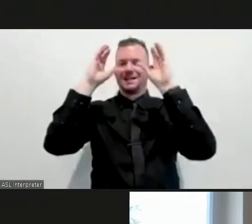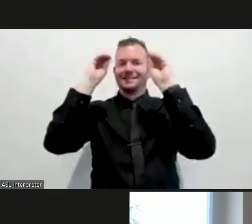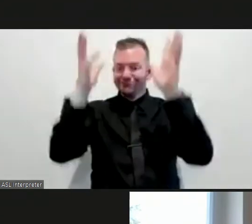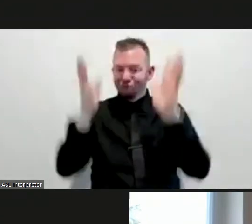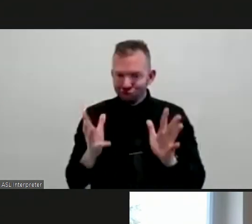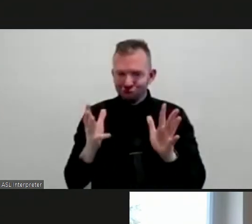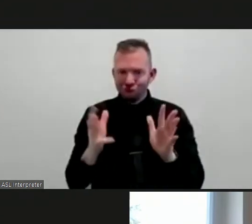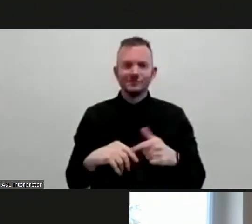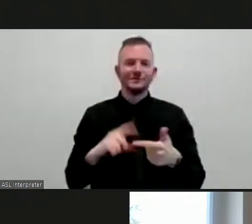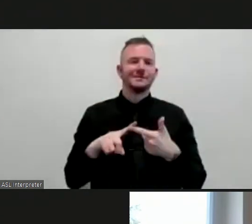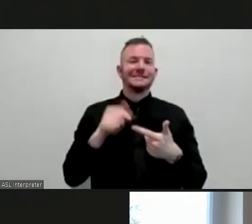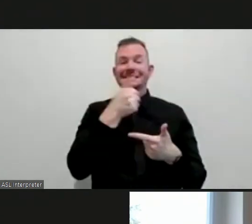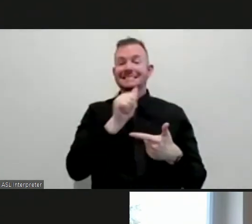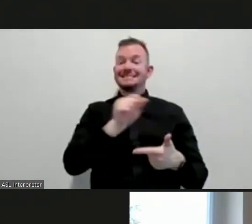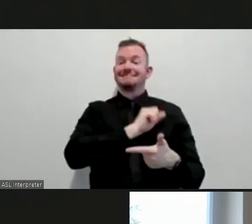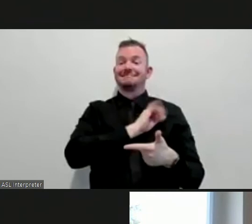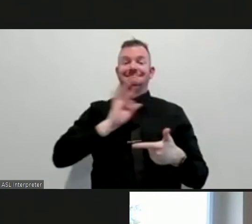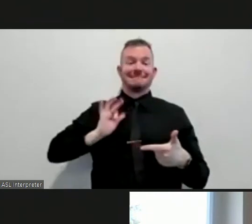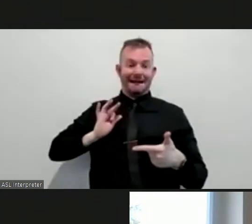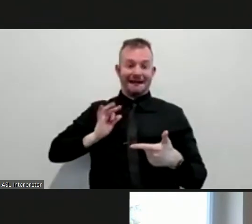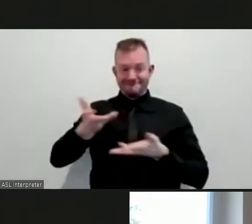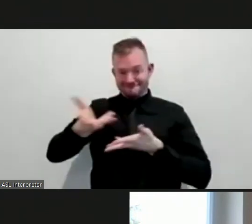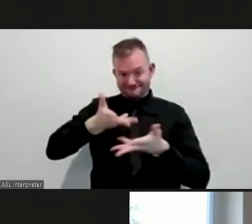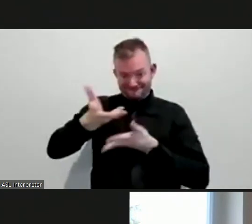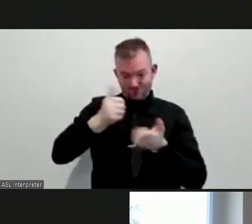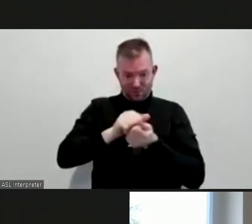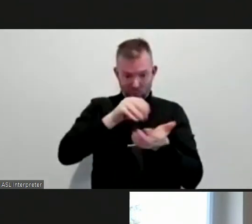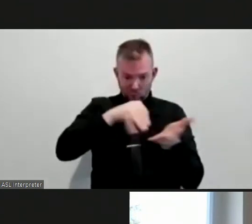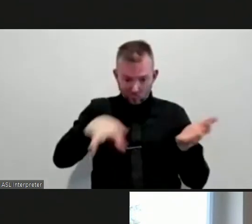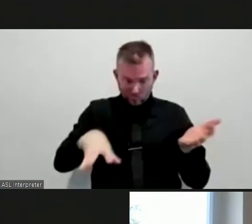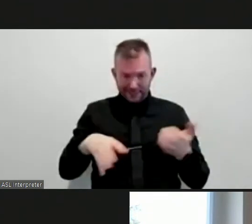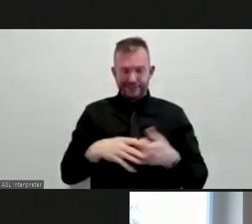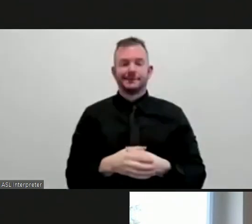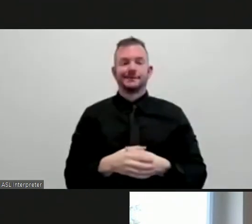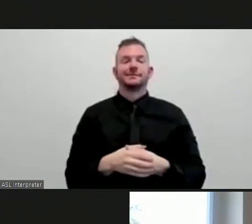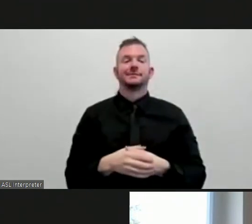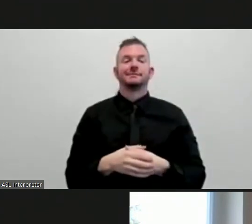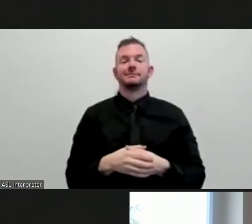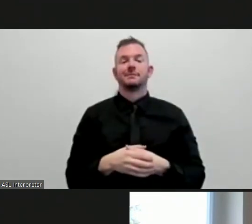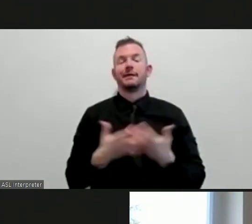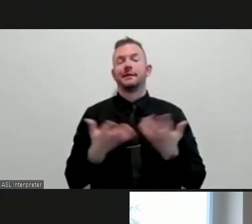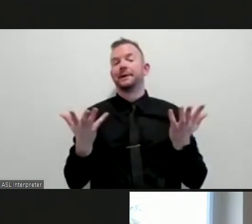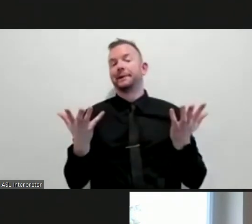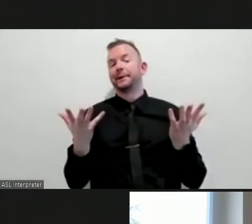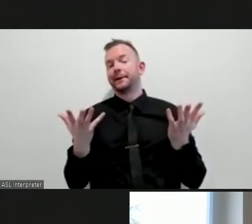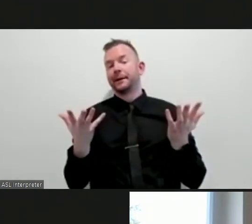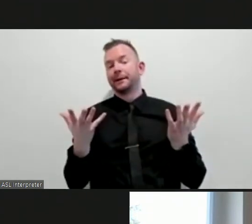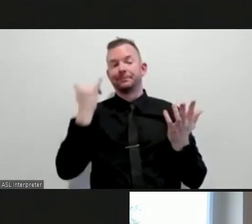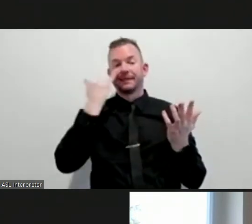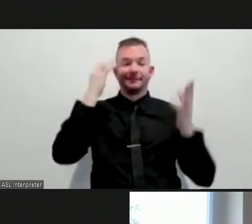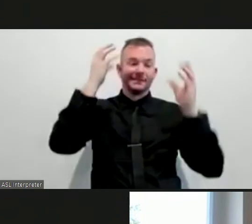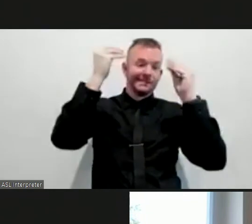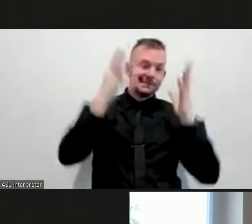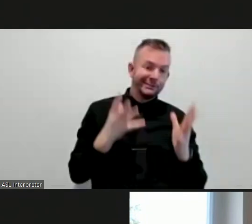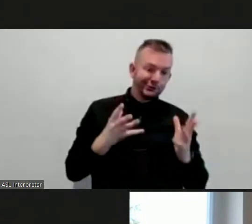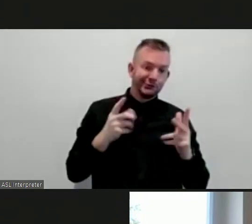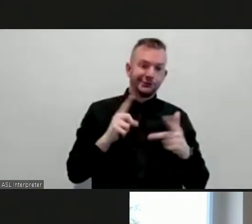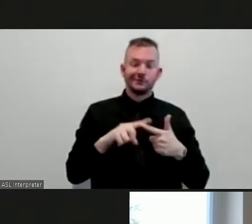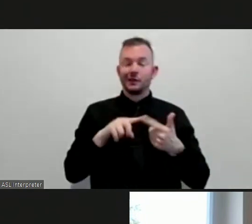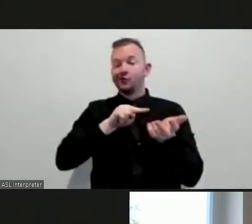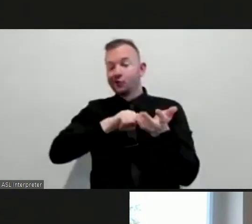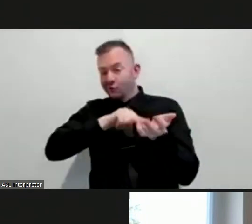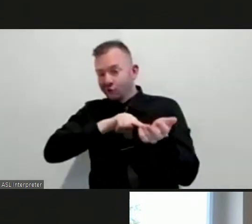student facing, right? So anybody that's going to have interface, whether they're a teacher or a nurse or